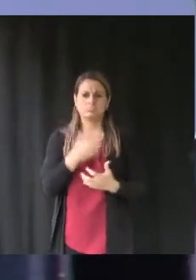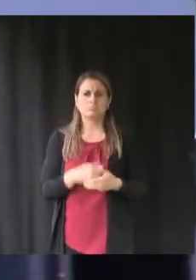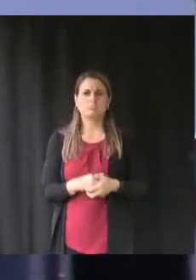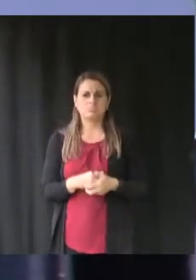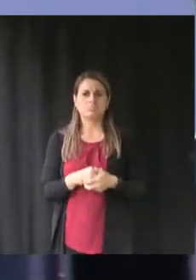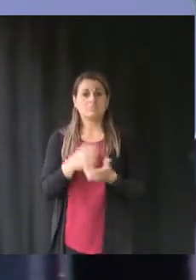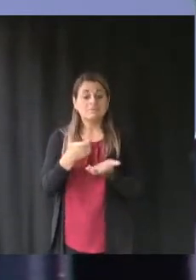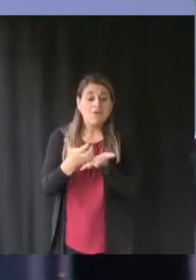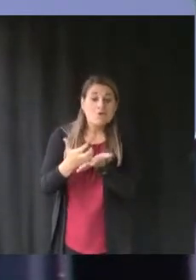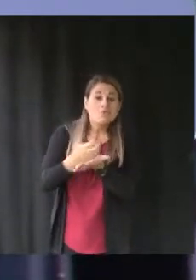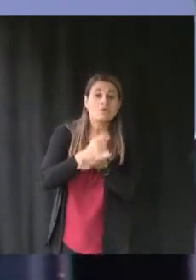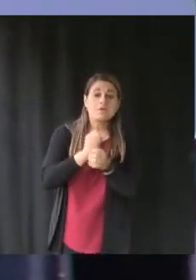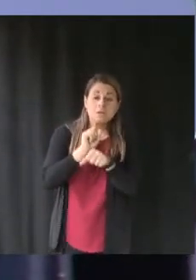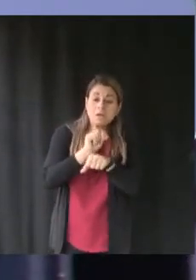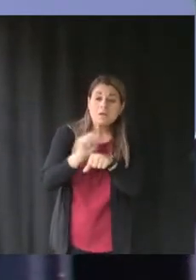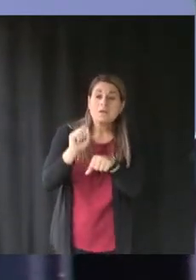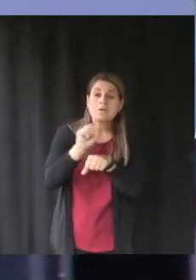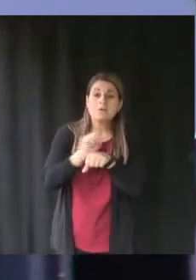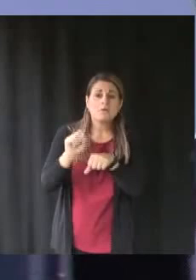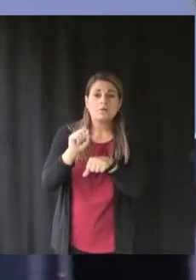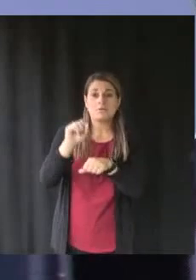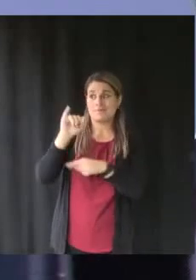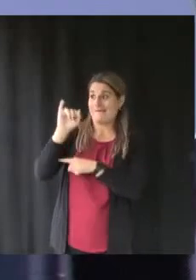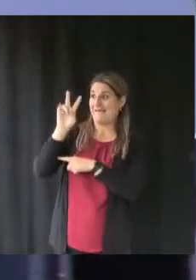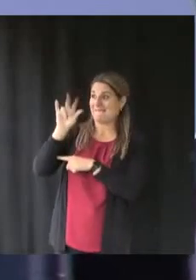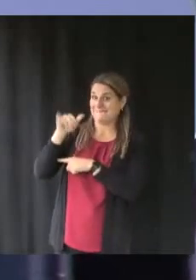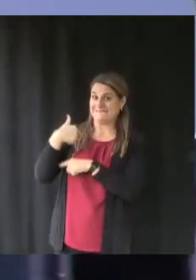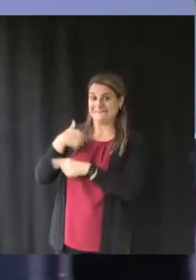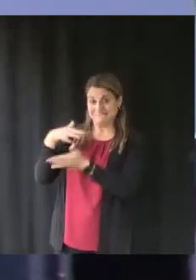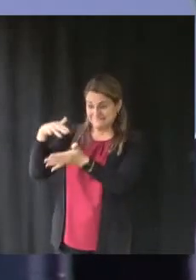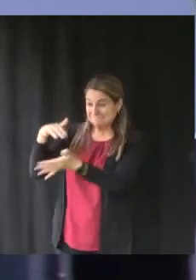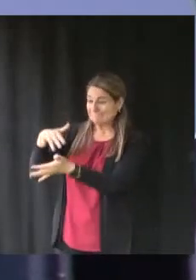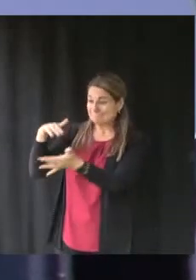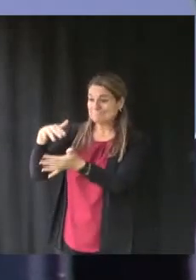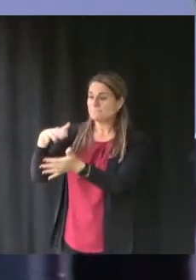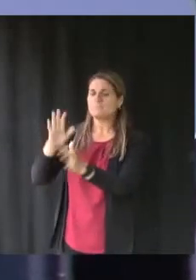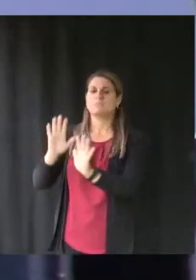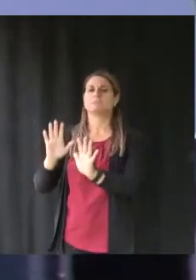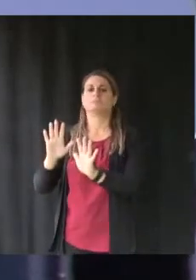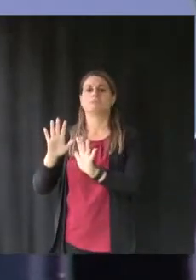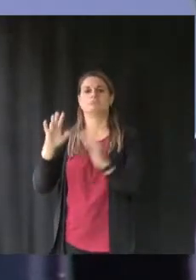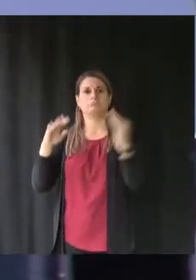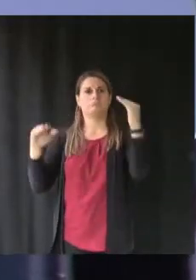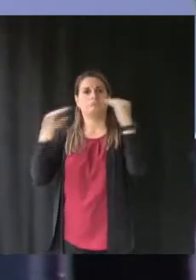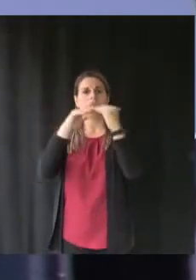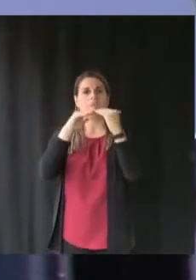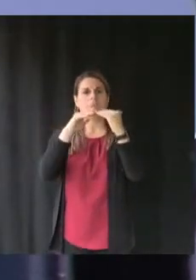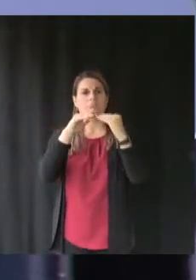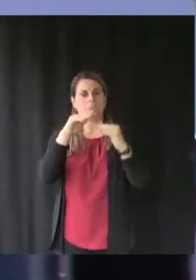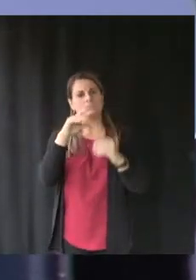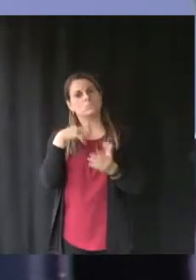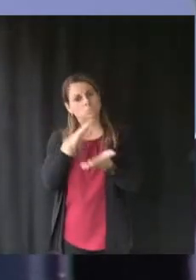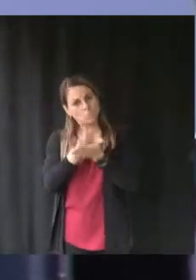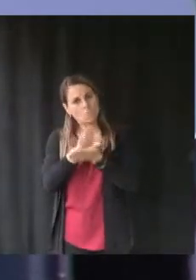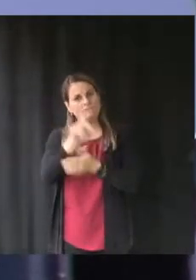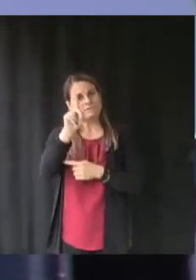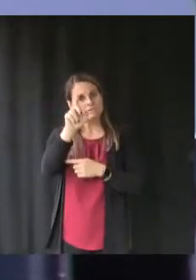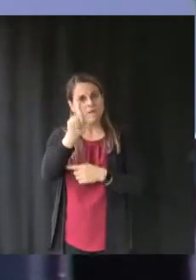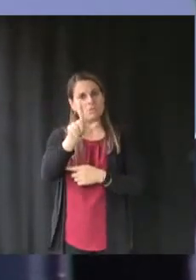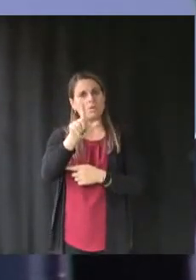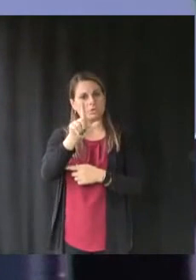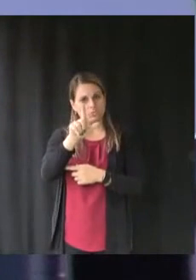an Ivy League school or another private college, but from the University of Delaware, a flagship